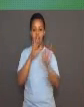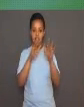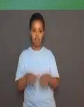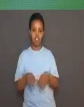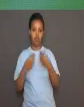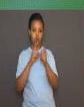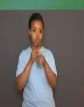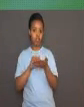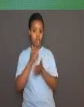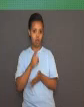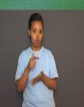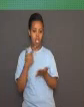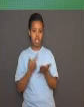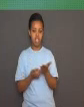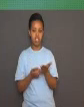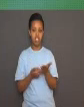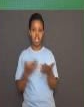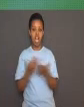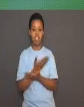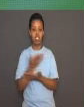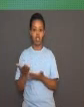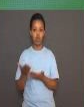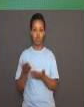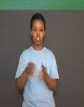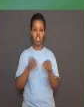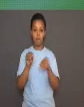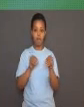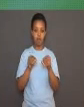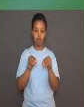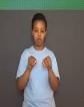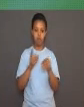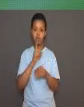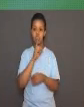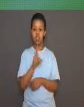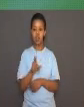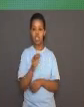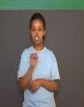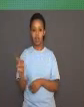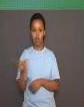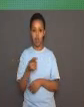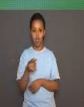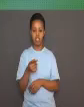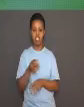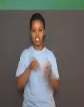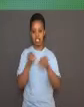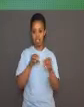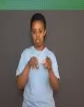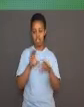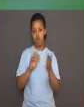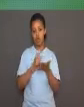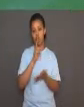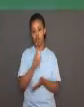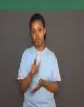wind. These cues enable them to make the same instinctual